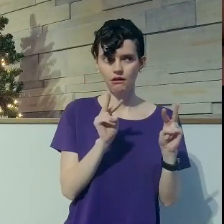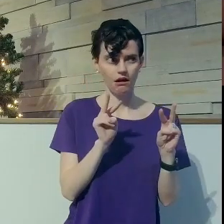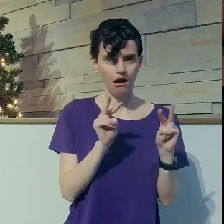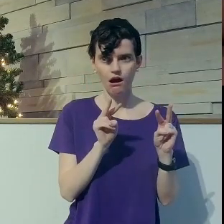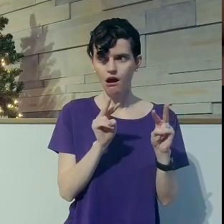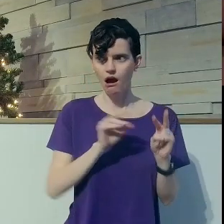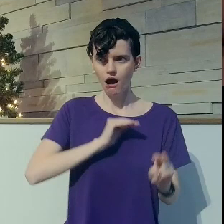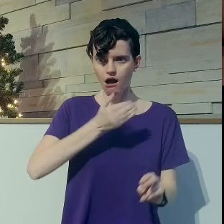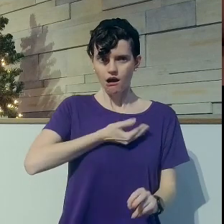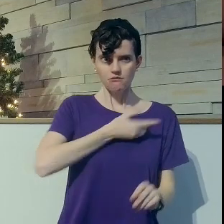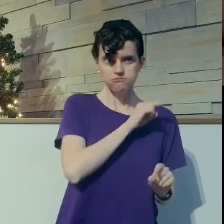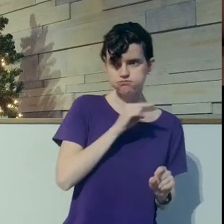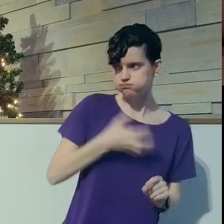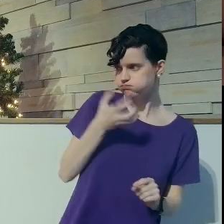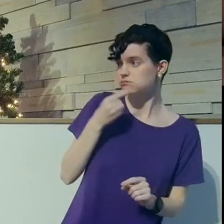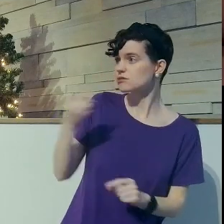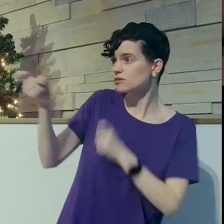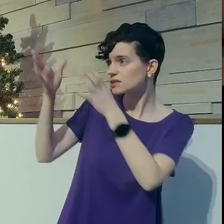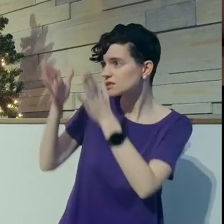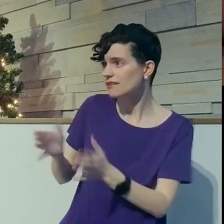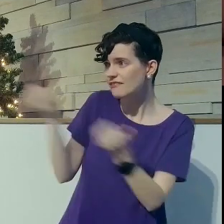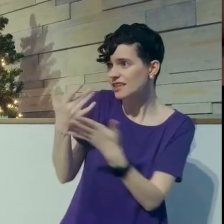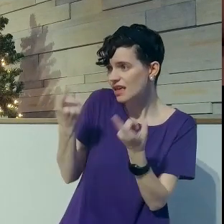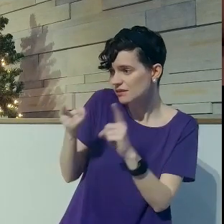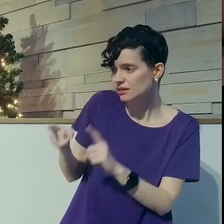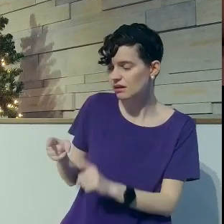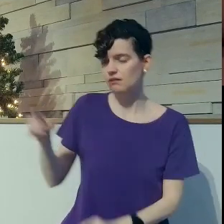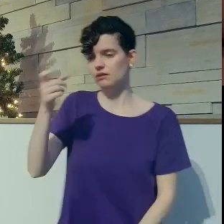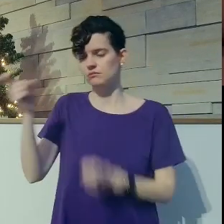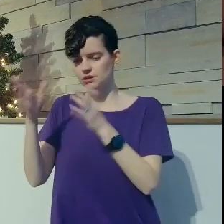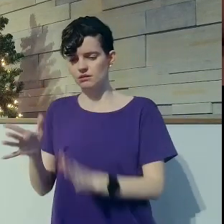were outraged and went and told their master everything that had happened.